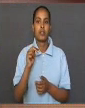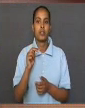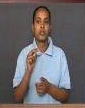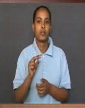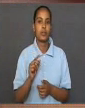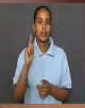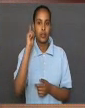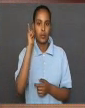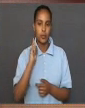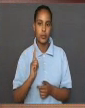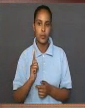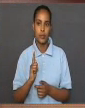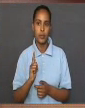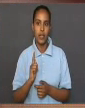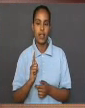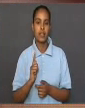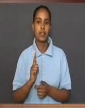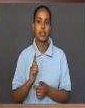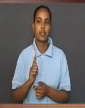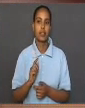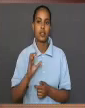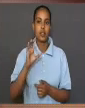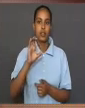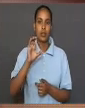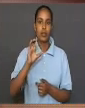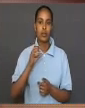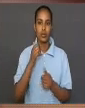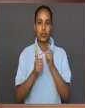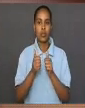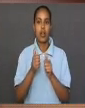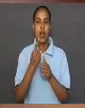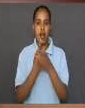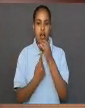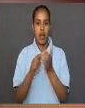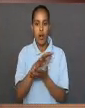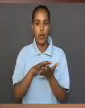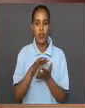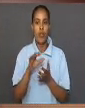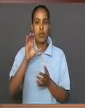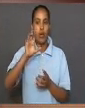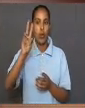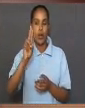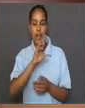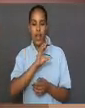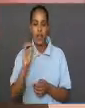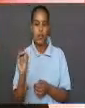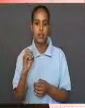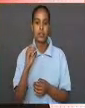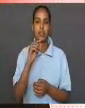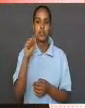zinc include brass, which is an alloy of copper and zinc.